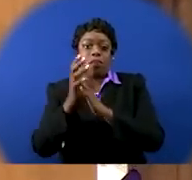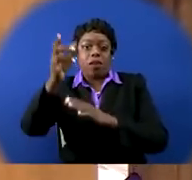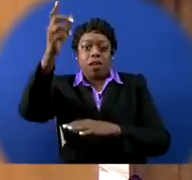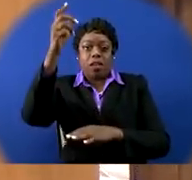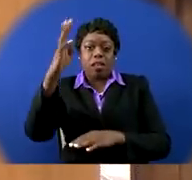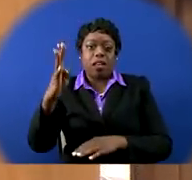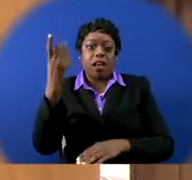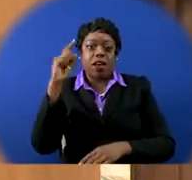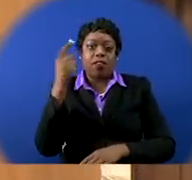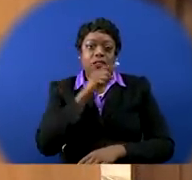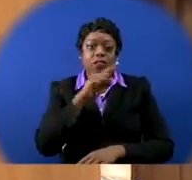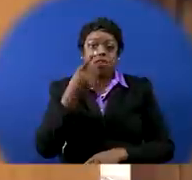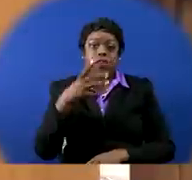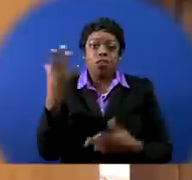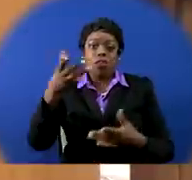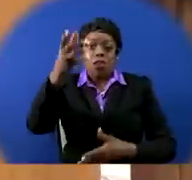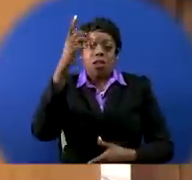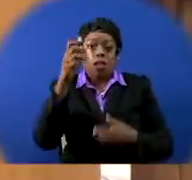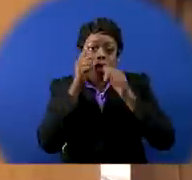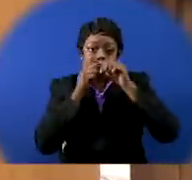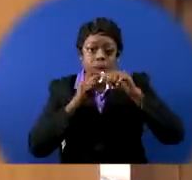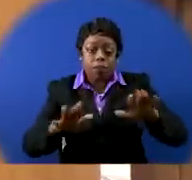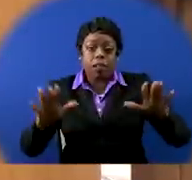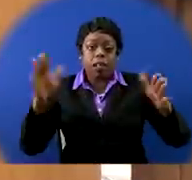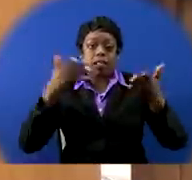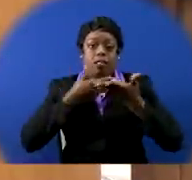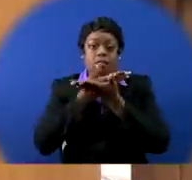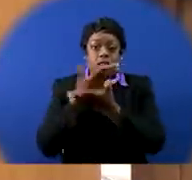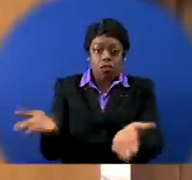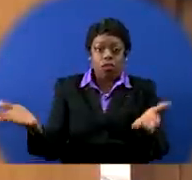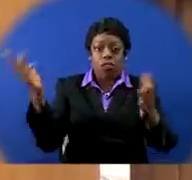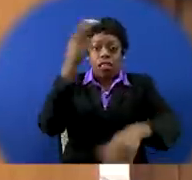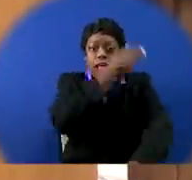in here because God is blessing you over there.